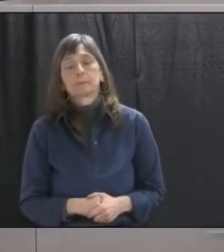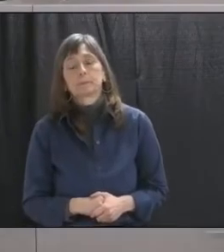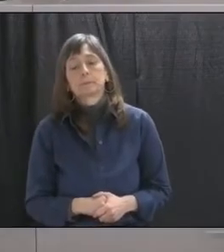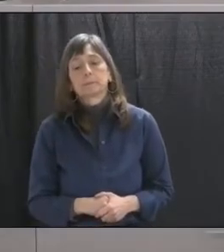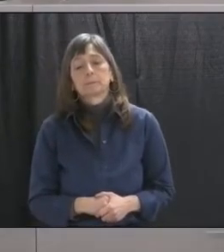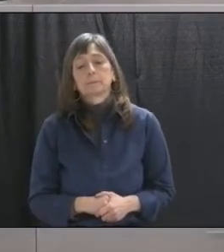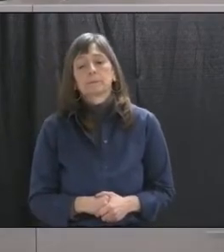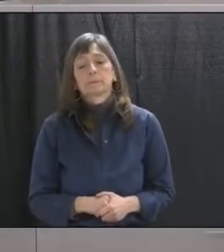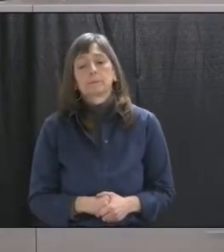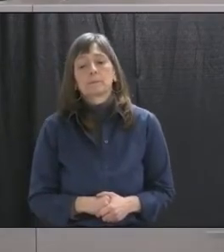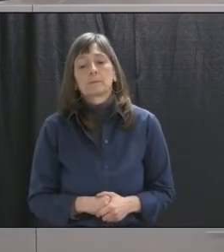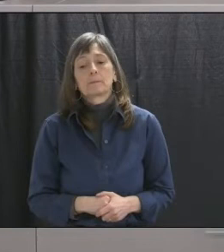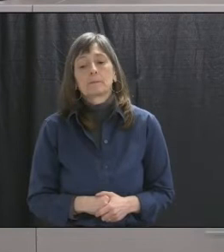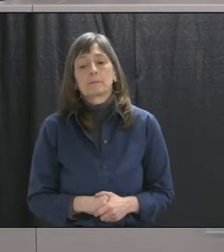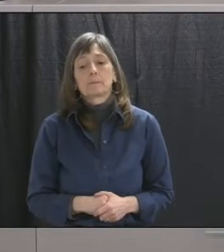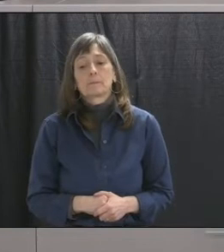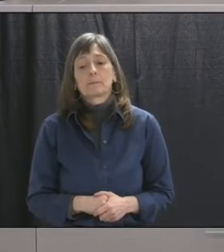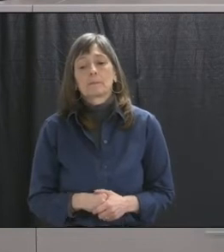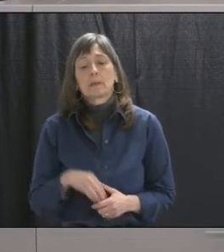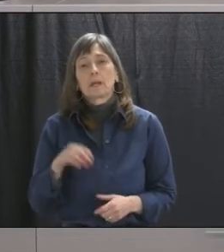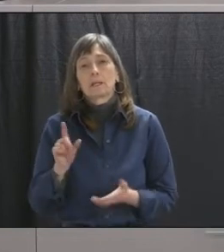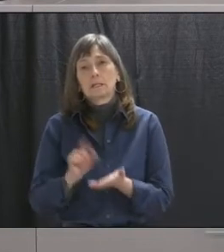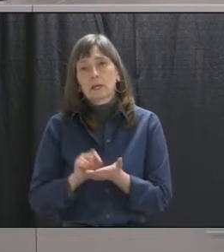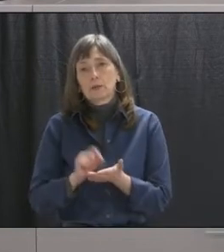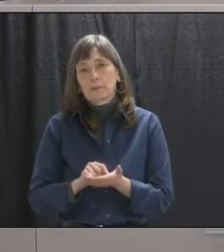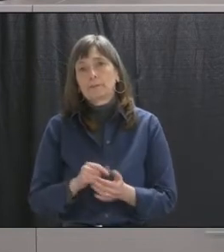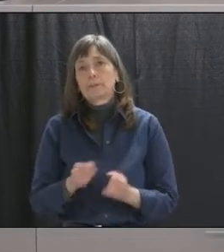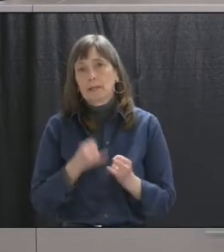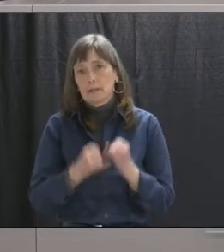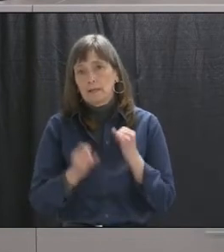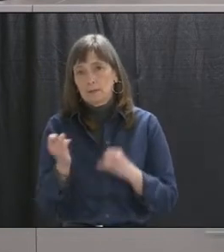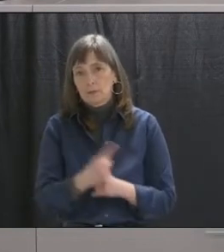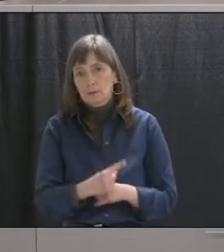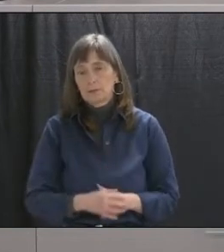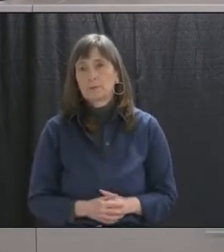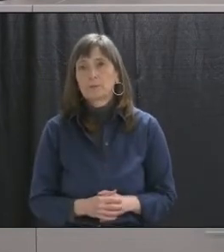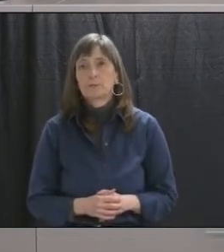Our final question is from David Marr of the Telegram. Please go ahead.